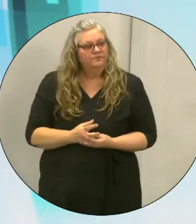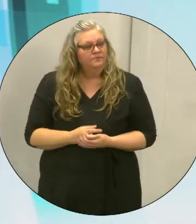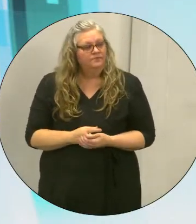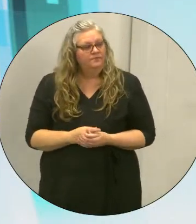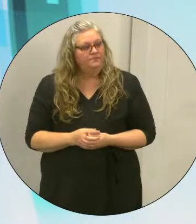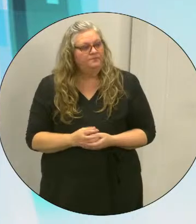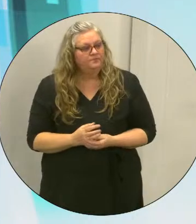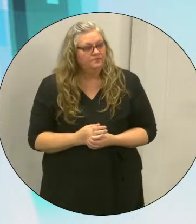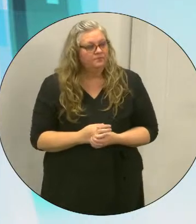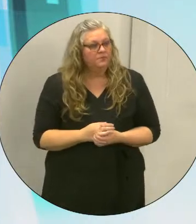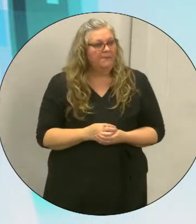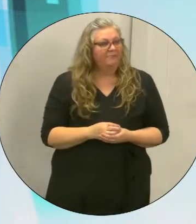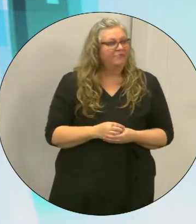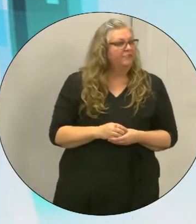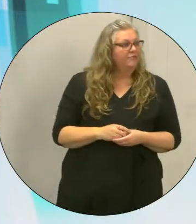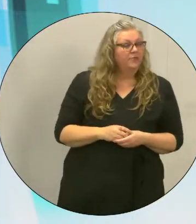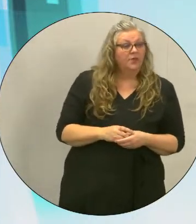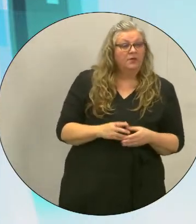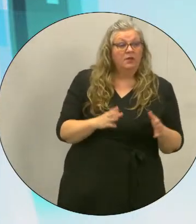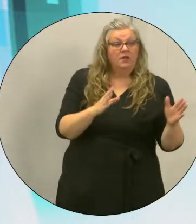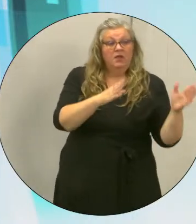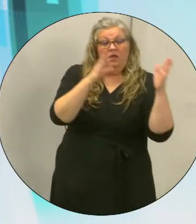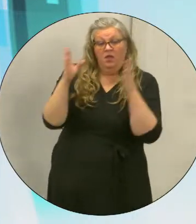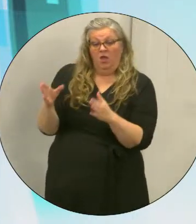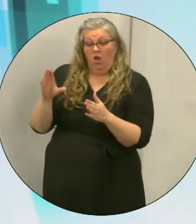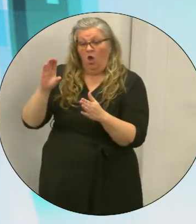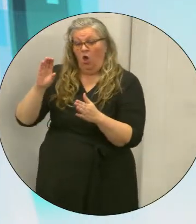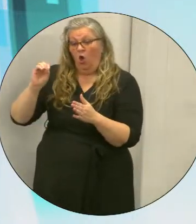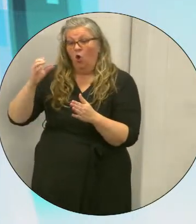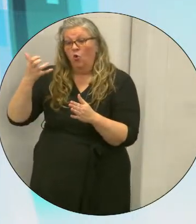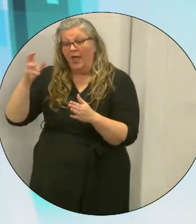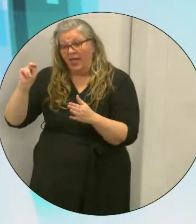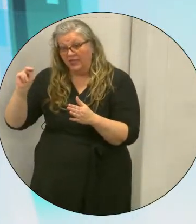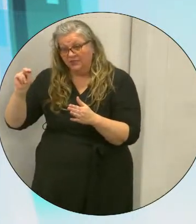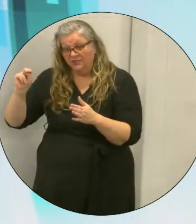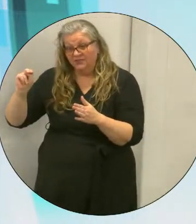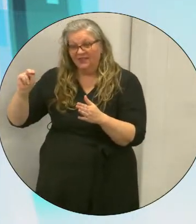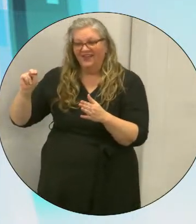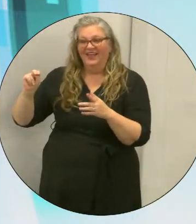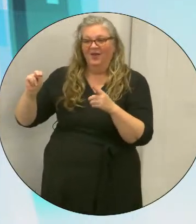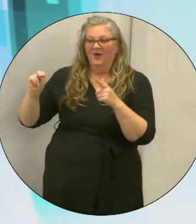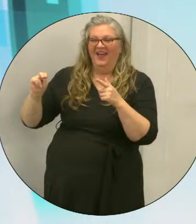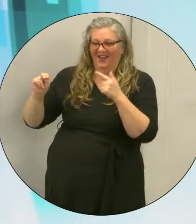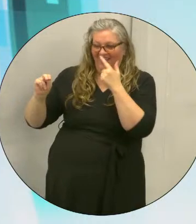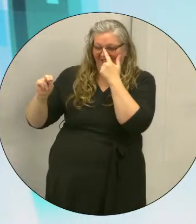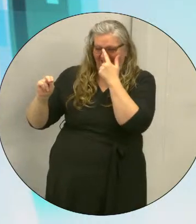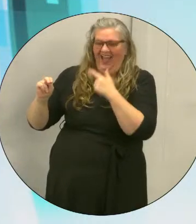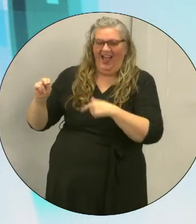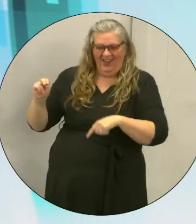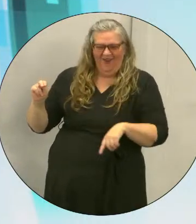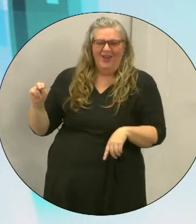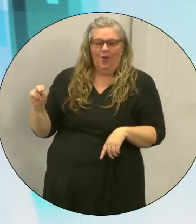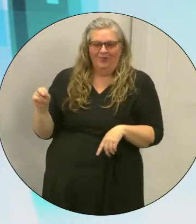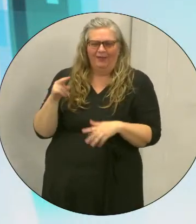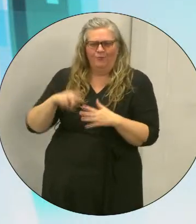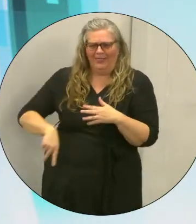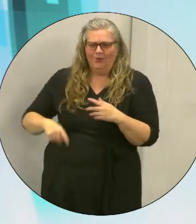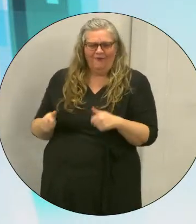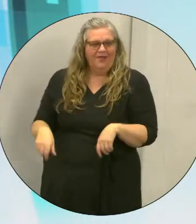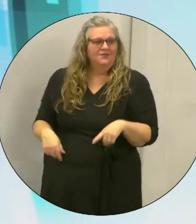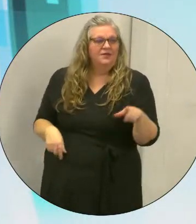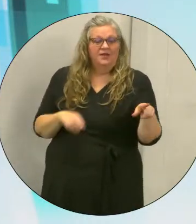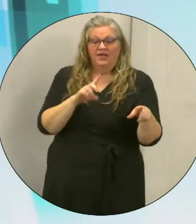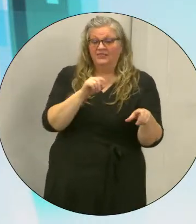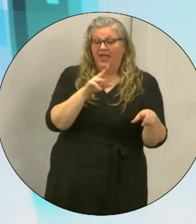Thank you. After Mr. Owens, Julie Thrasher, please proceed. Good evening. My name is David Owen. I